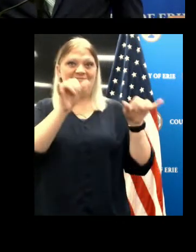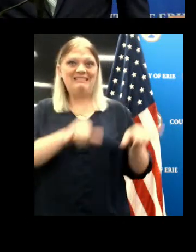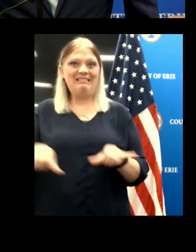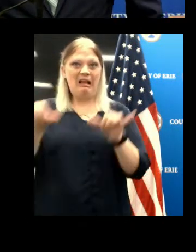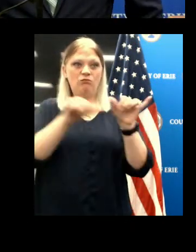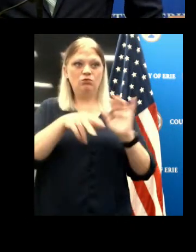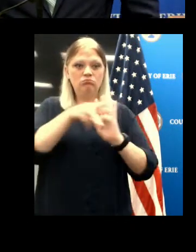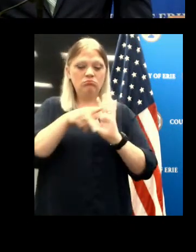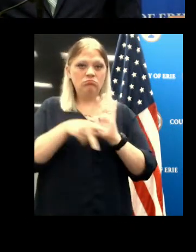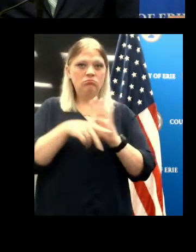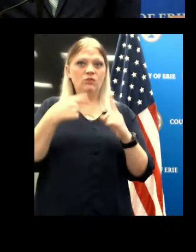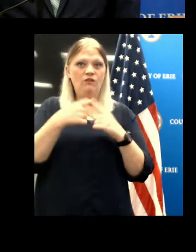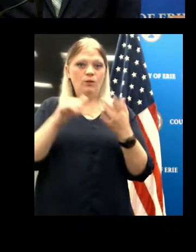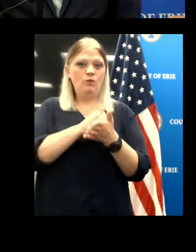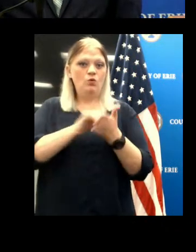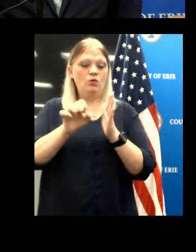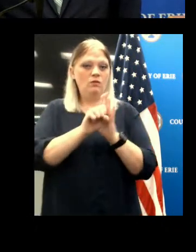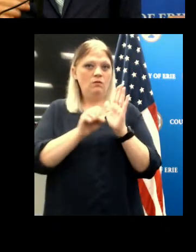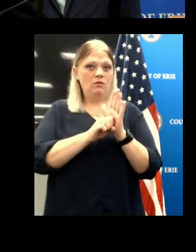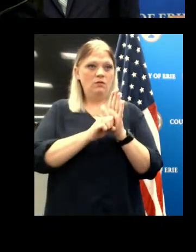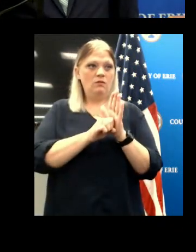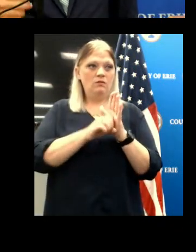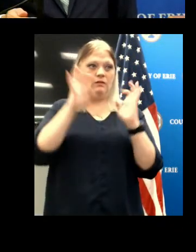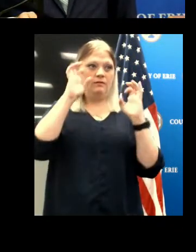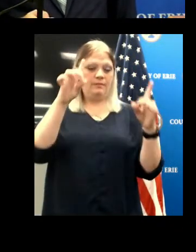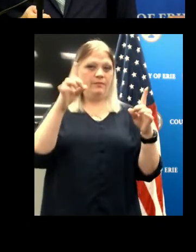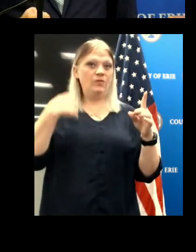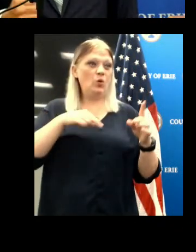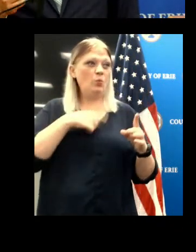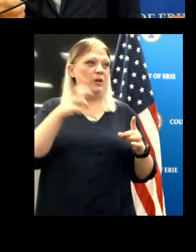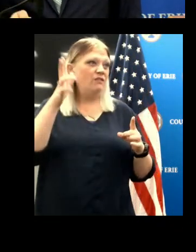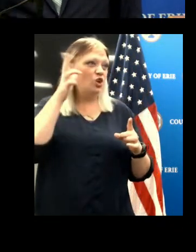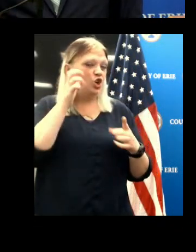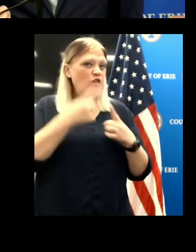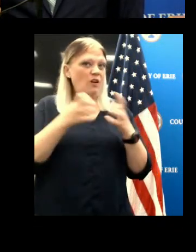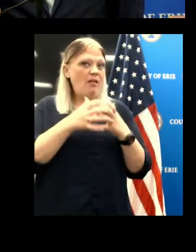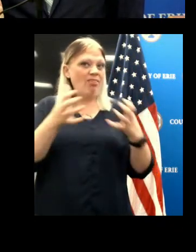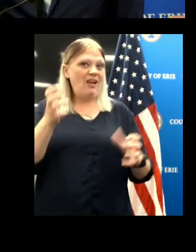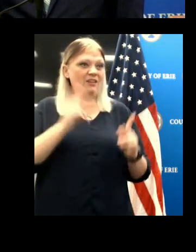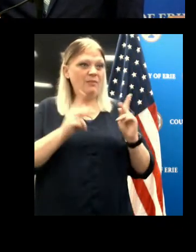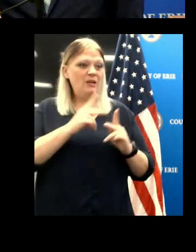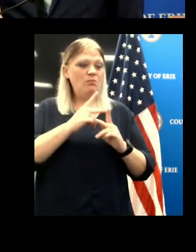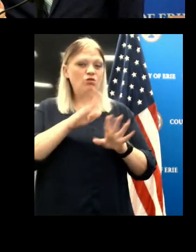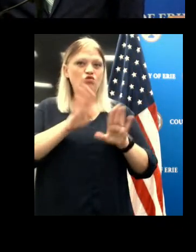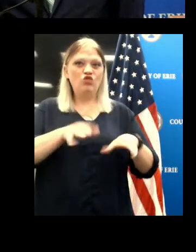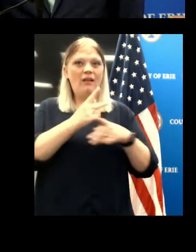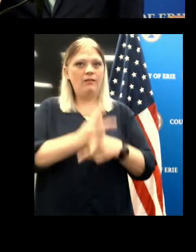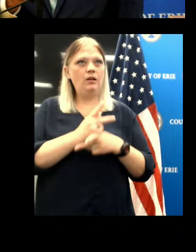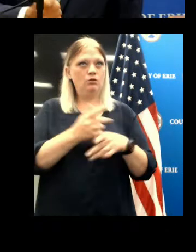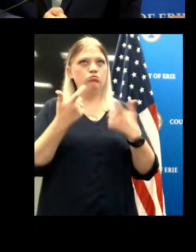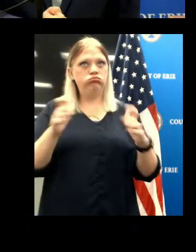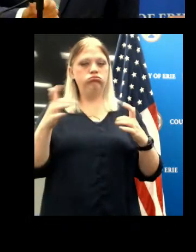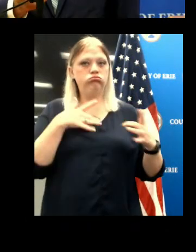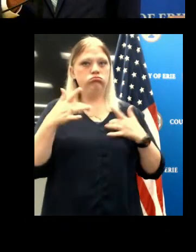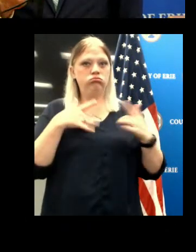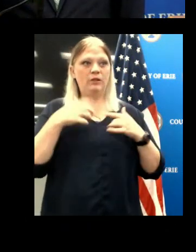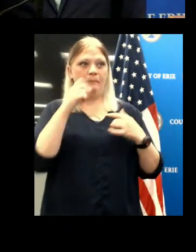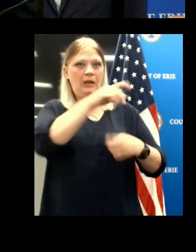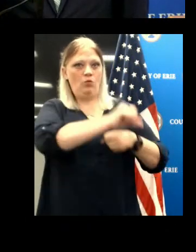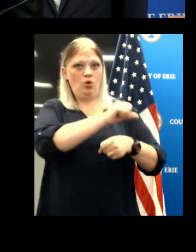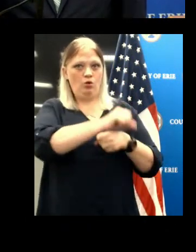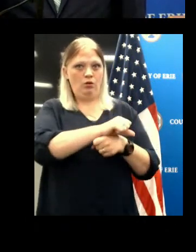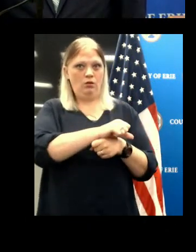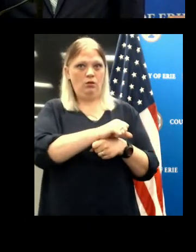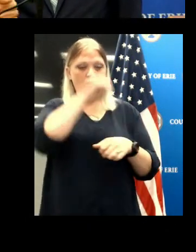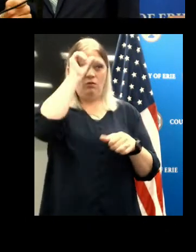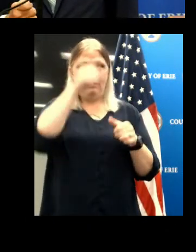set by New York State Education Department. We've heard from a lot of folks that childcare is a very big concern, especially as they've returned to work.